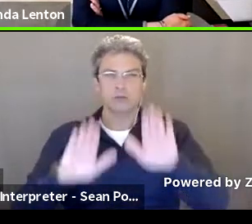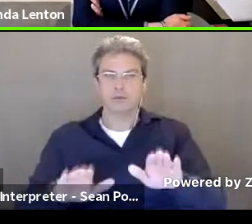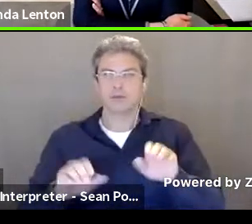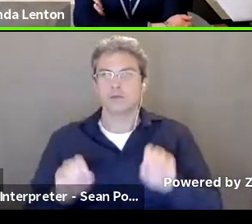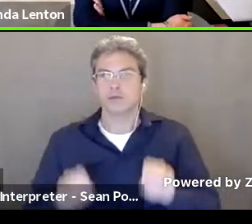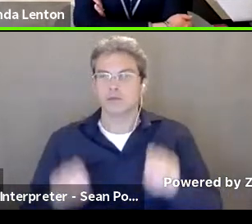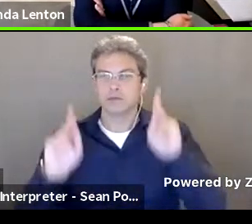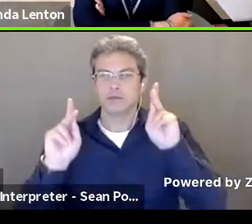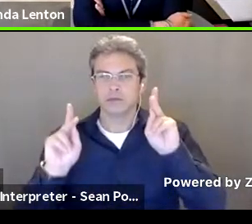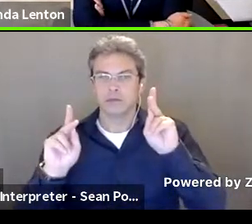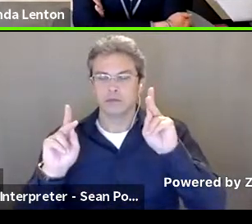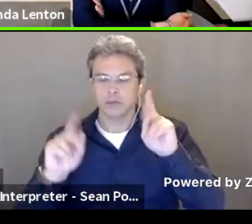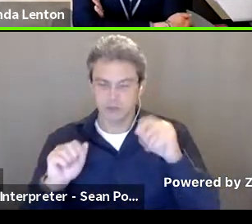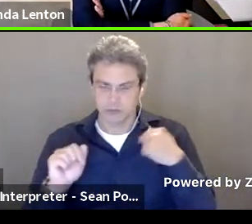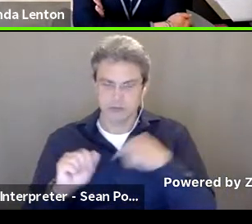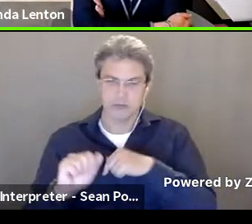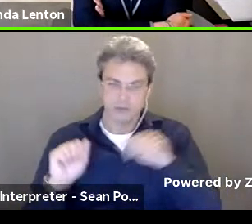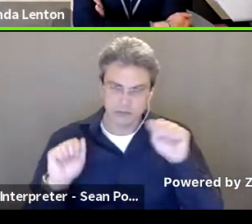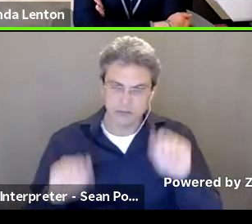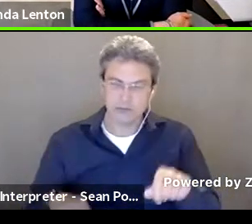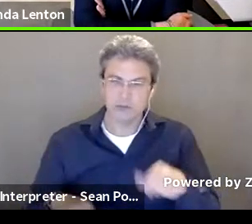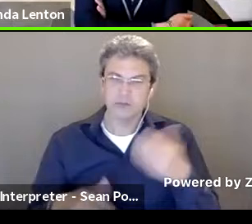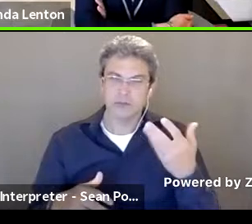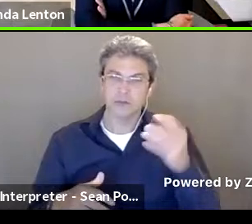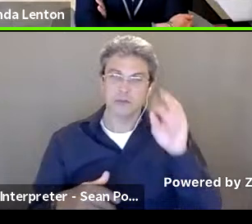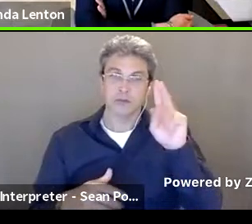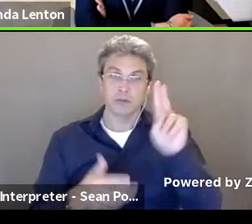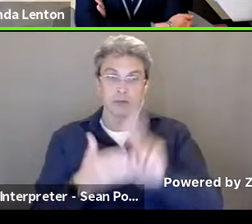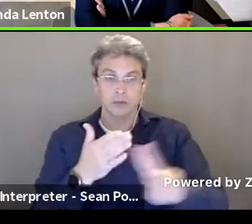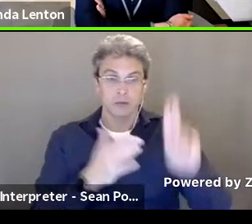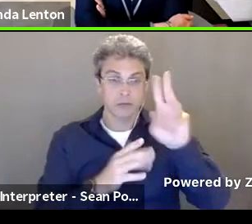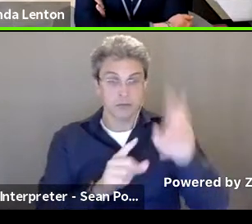enhance the impact that York University